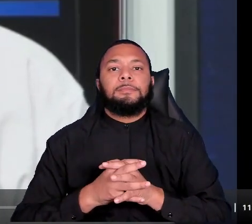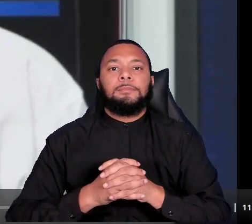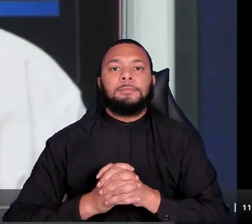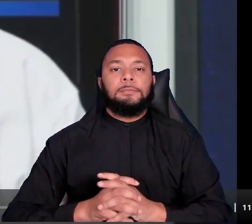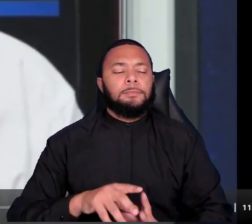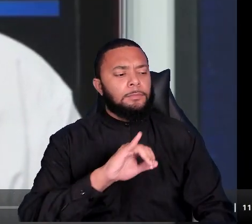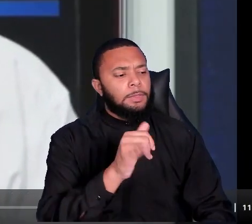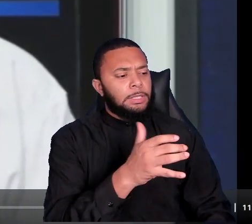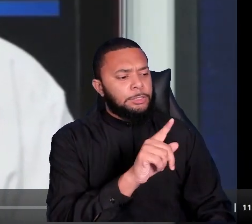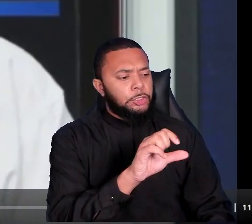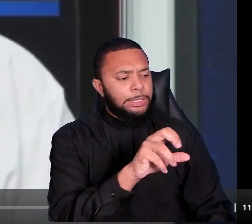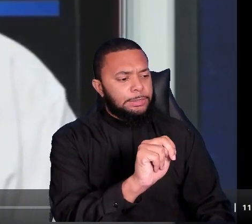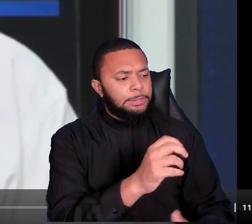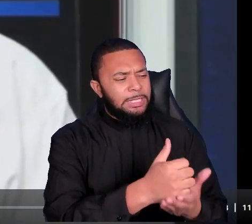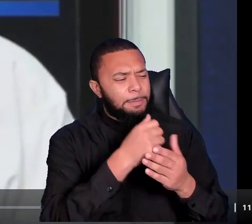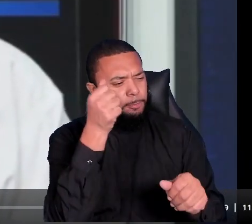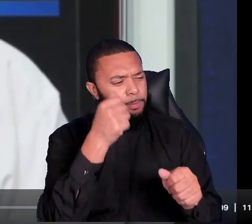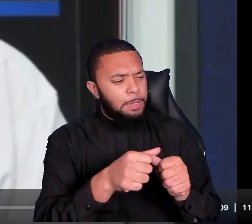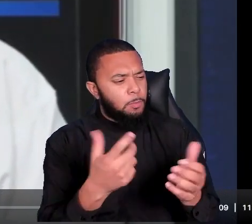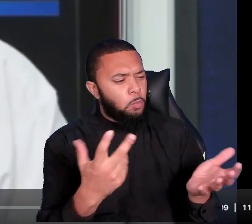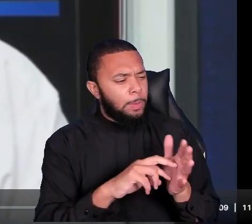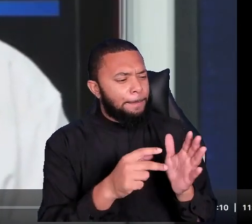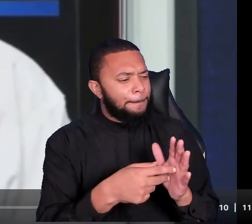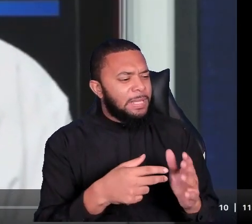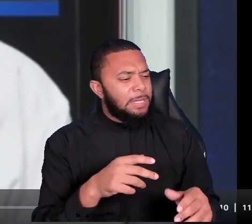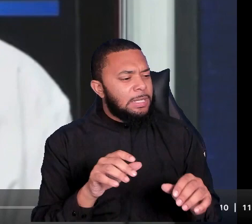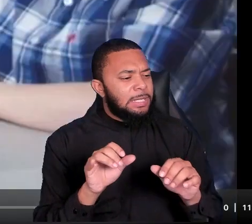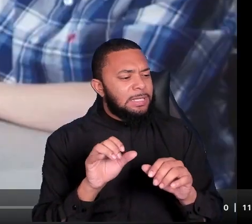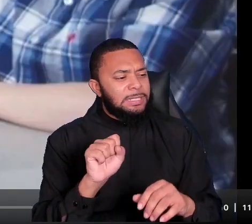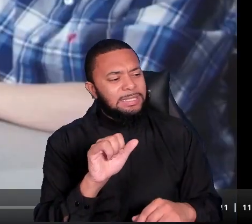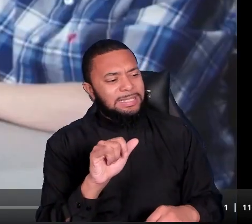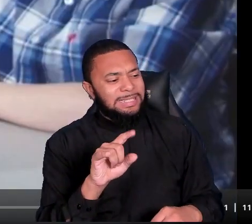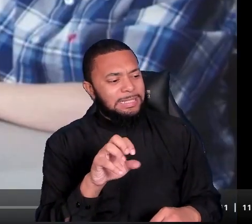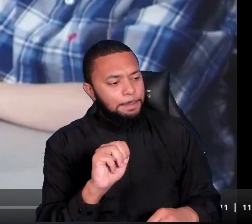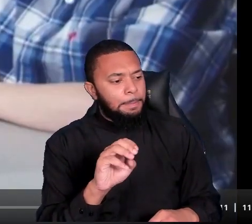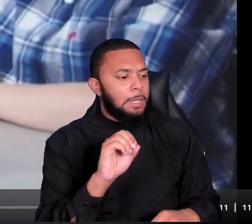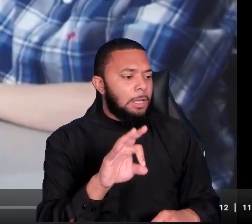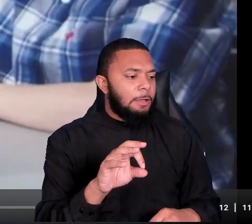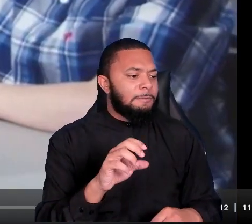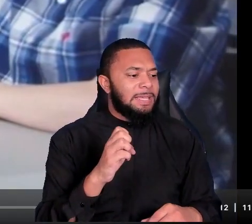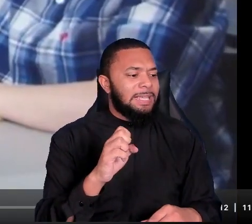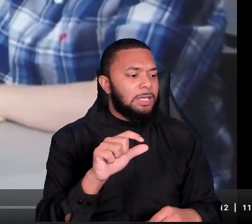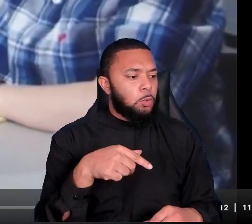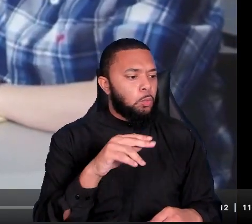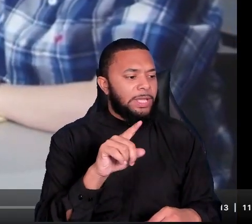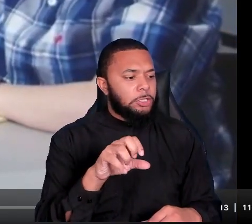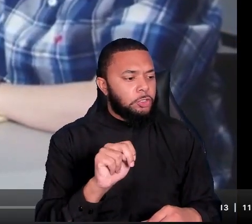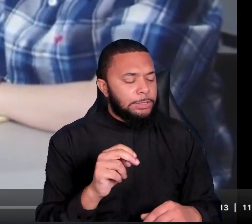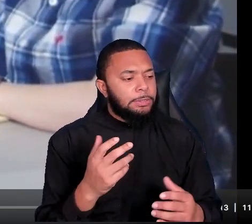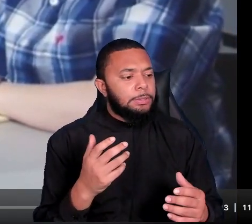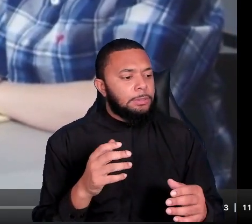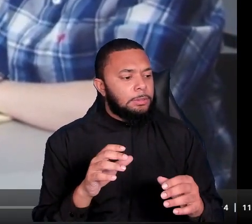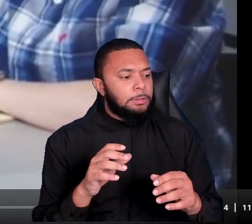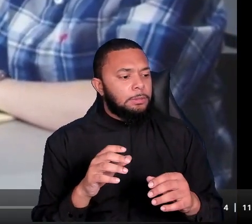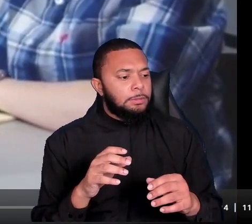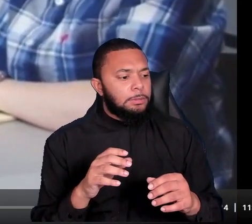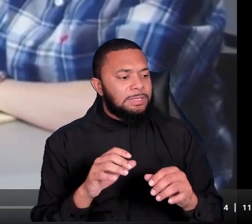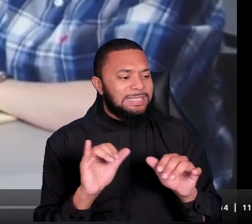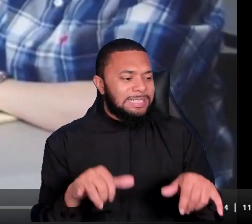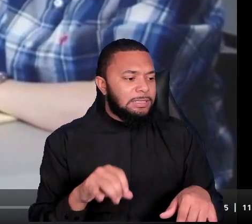Let's see, Jackson, help me remember. What is a system of equations? It's a pair